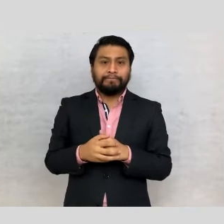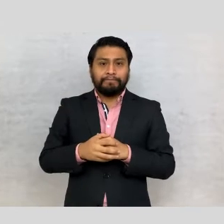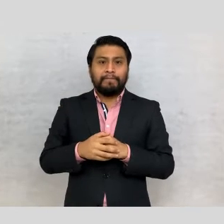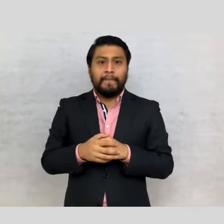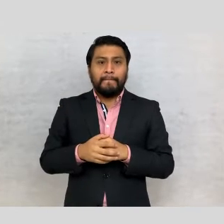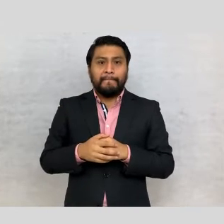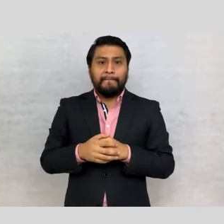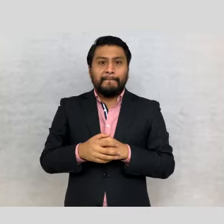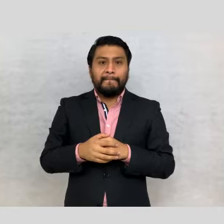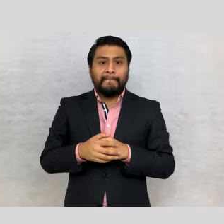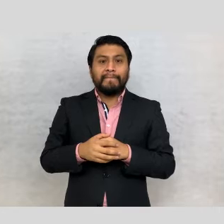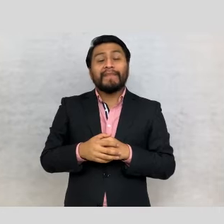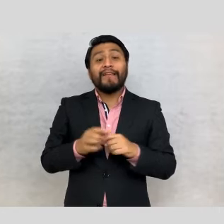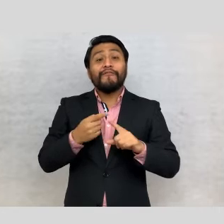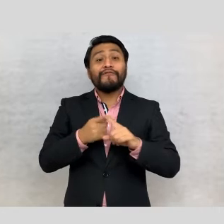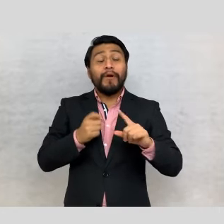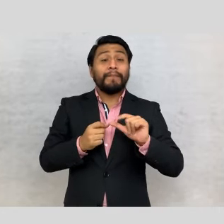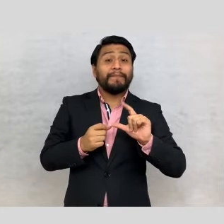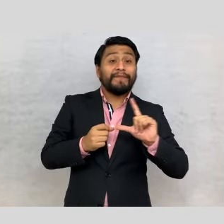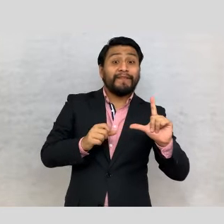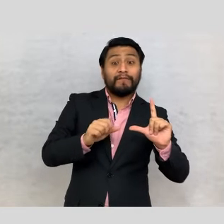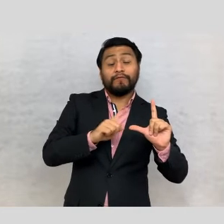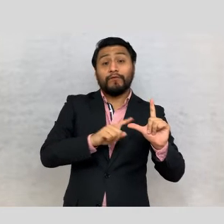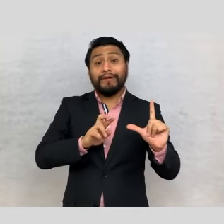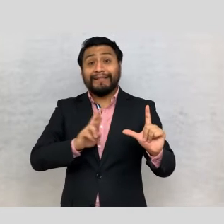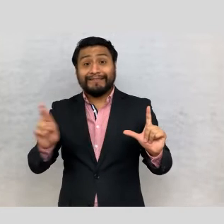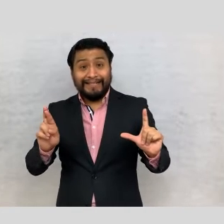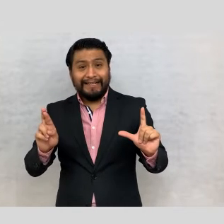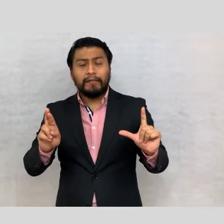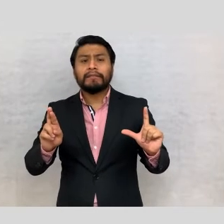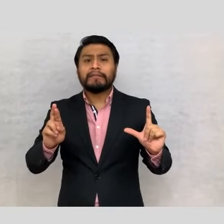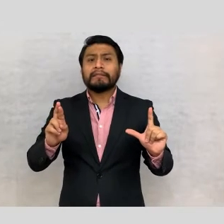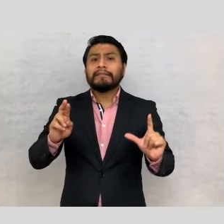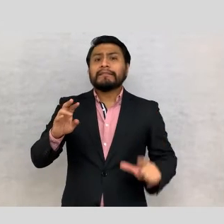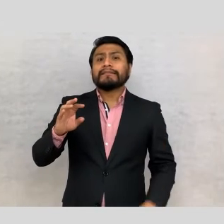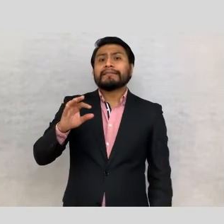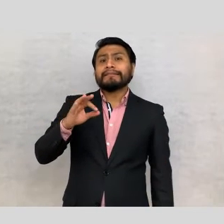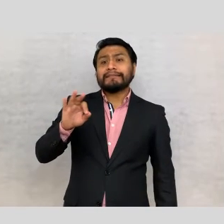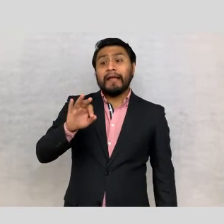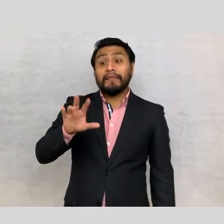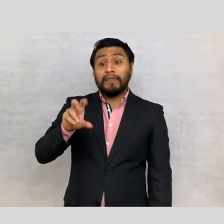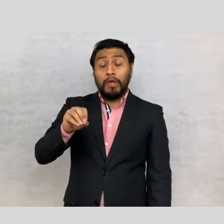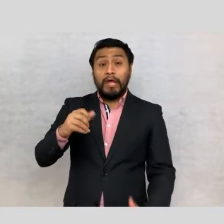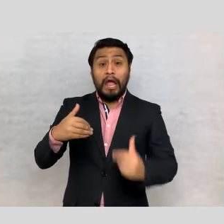from the left to the right, even though, since 1930,